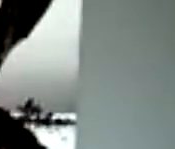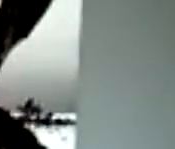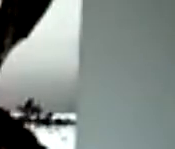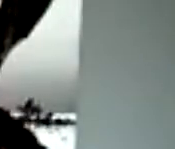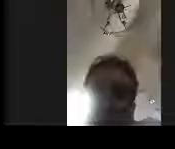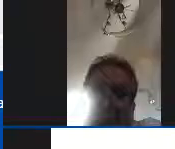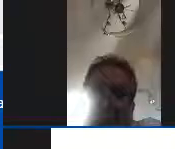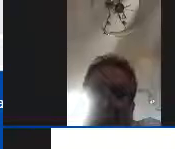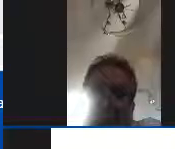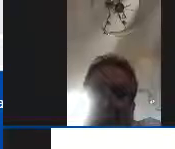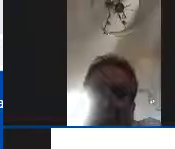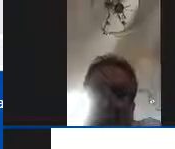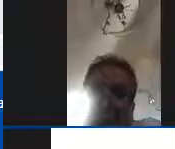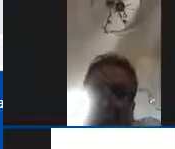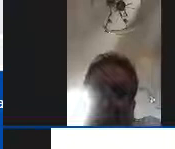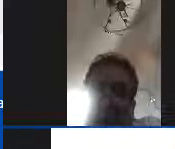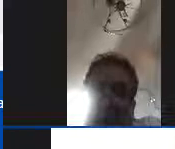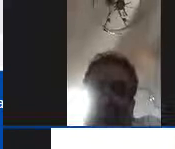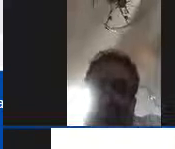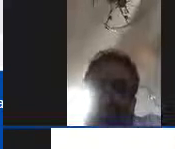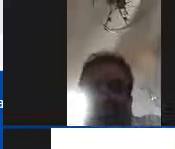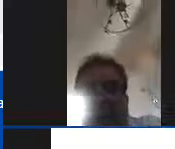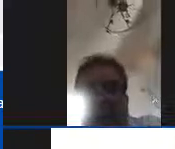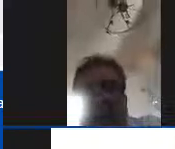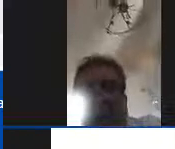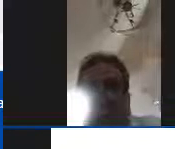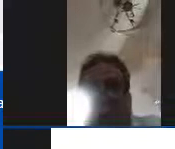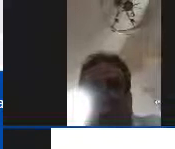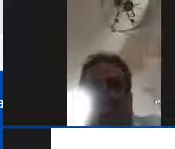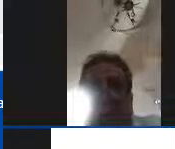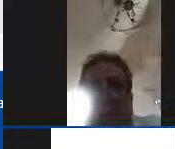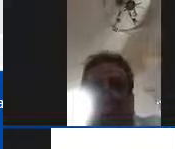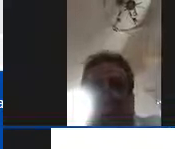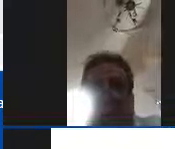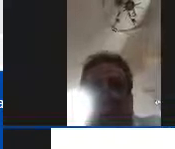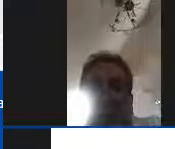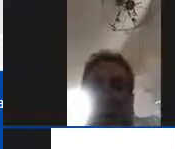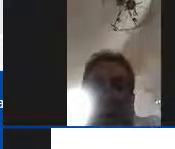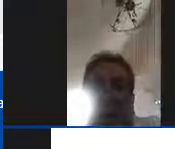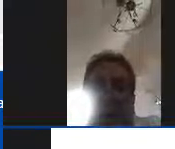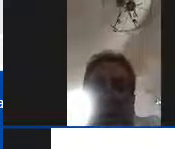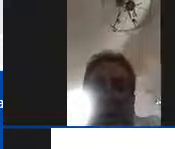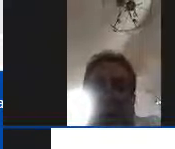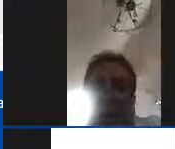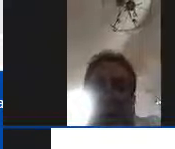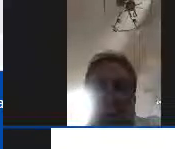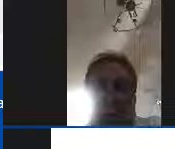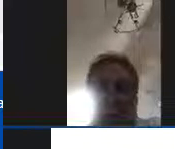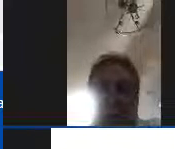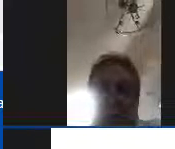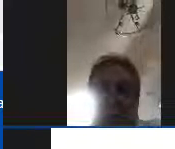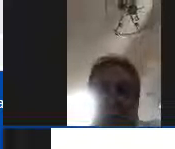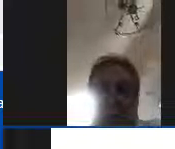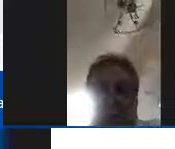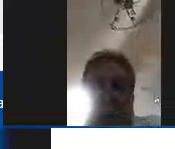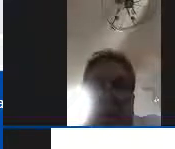1,245,207 doses administered. So, here it is. Yeah. So I think our team knows